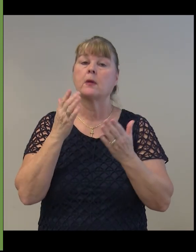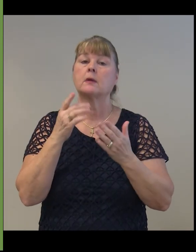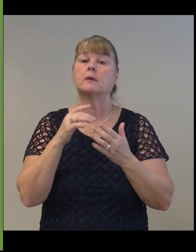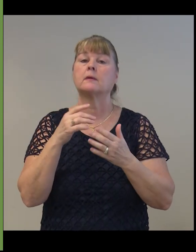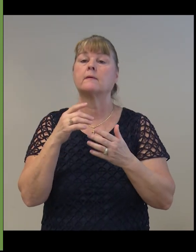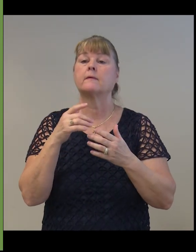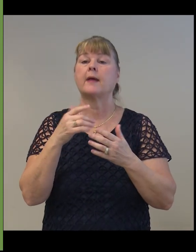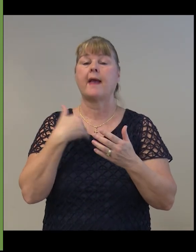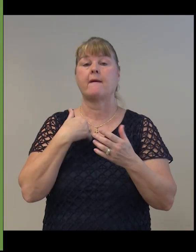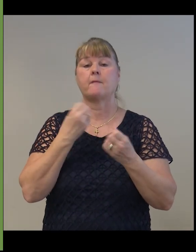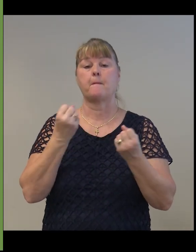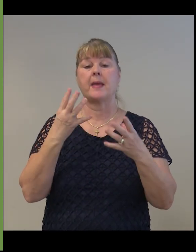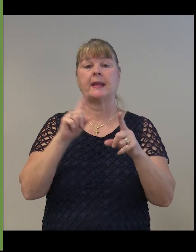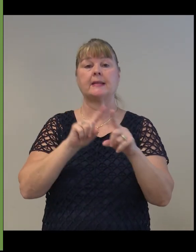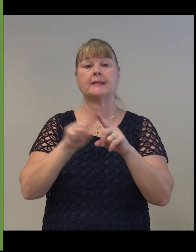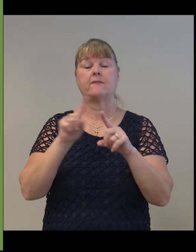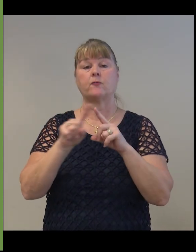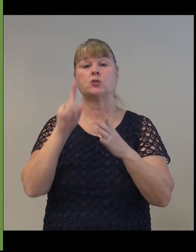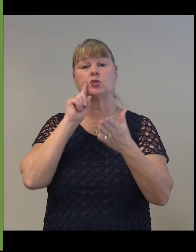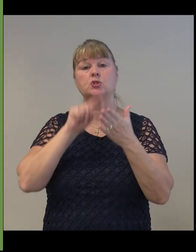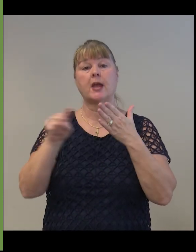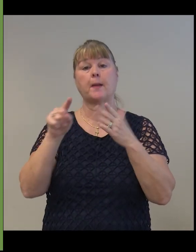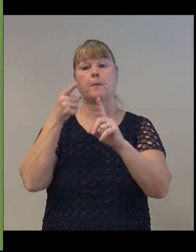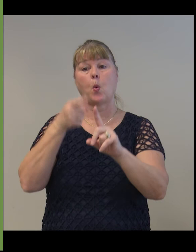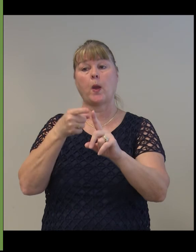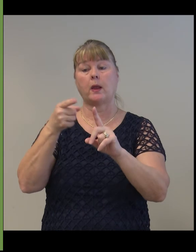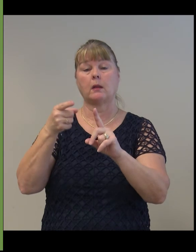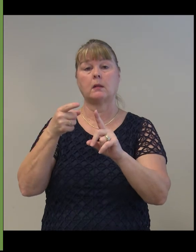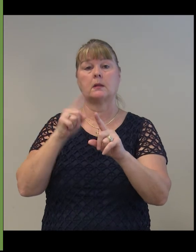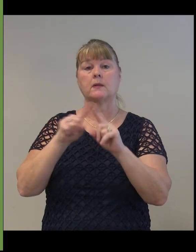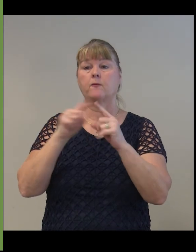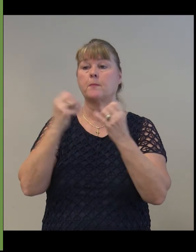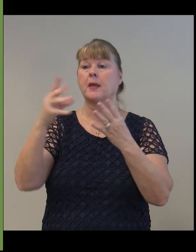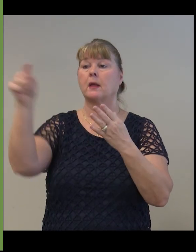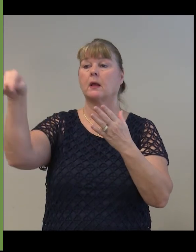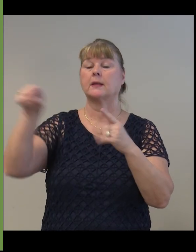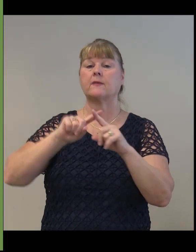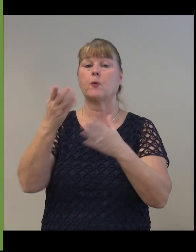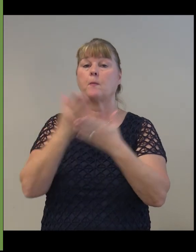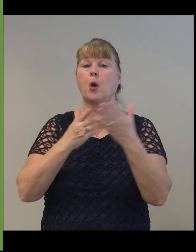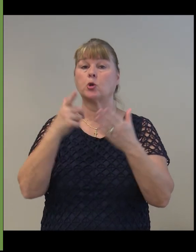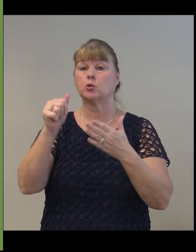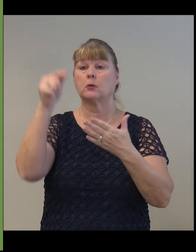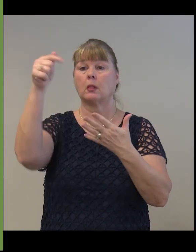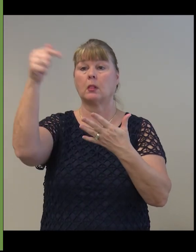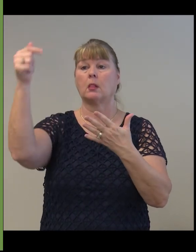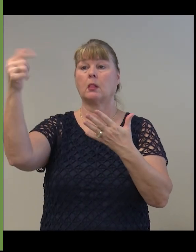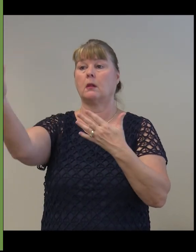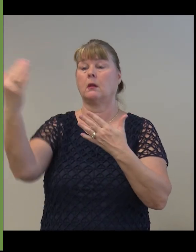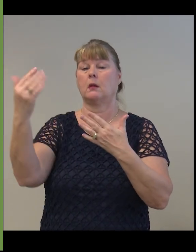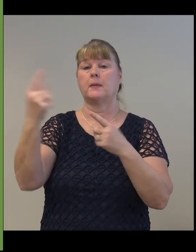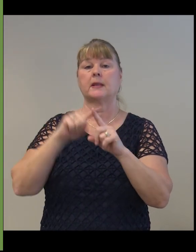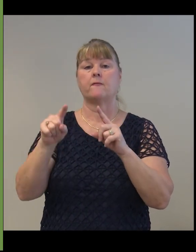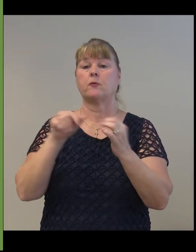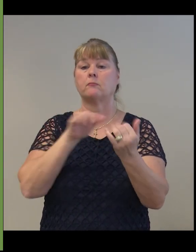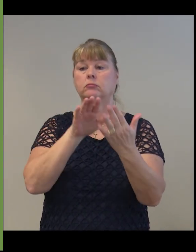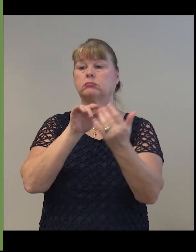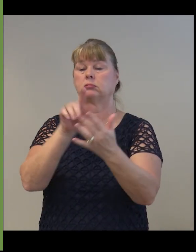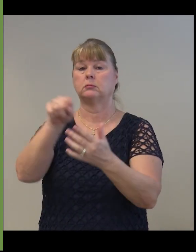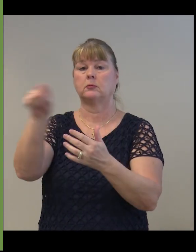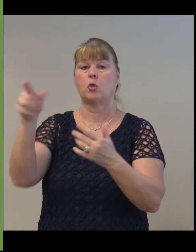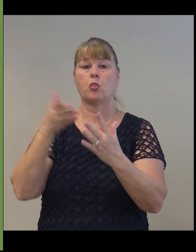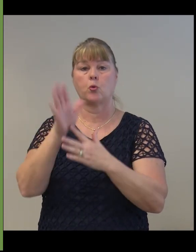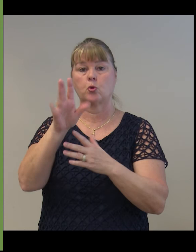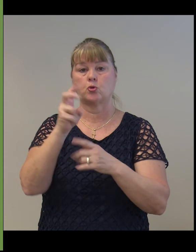may face multiple re-entry checkpoints if you're coming from another part of Georgia. You may face it at different